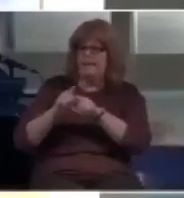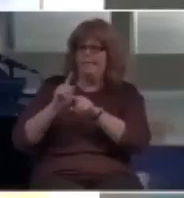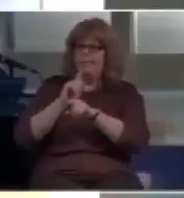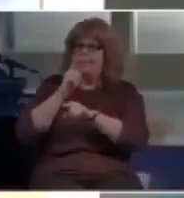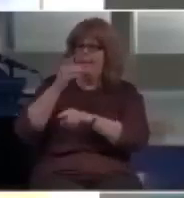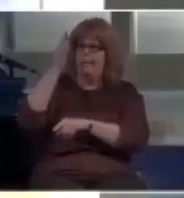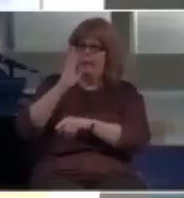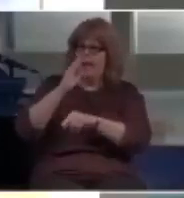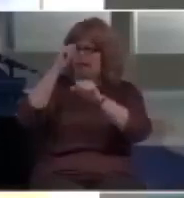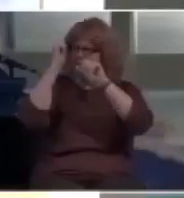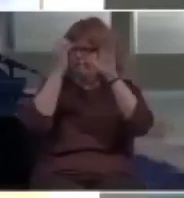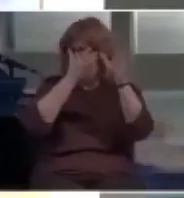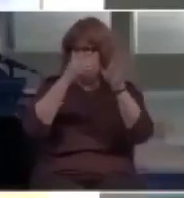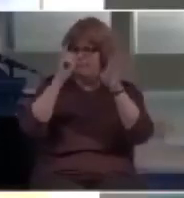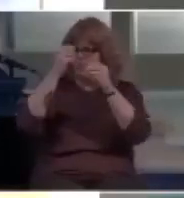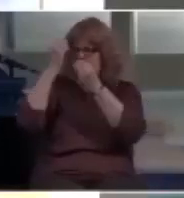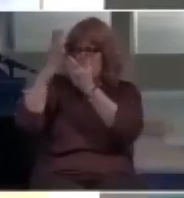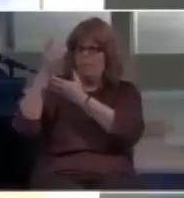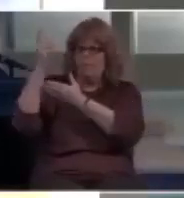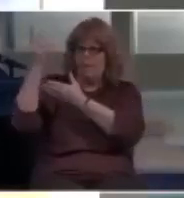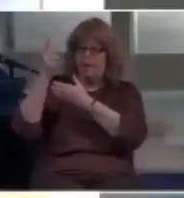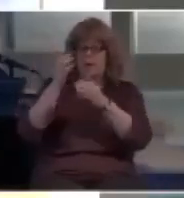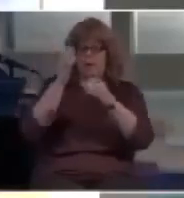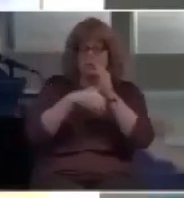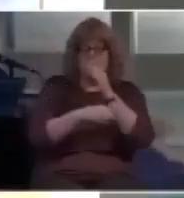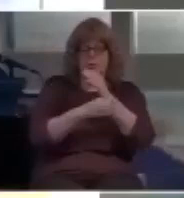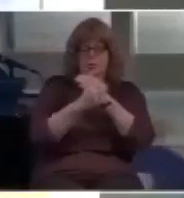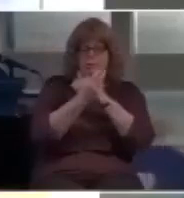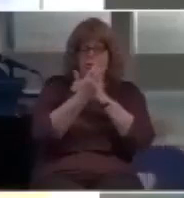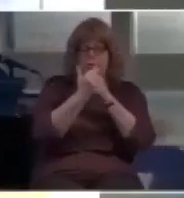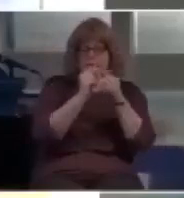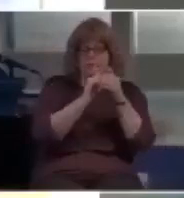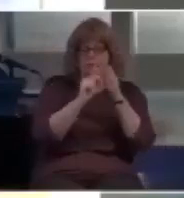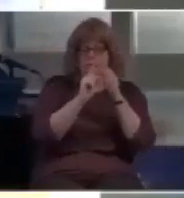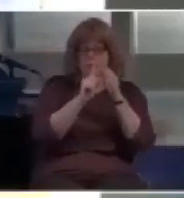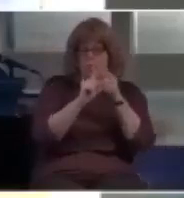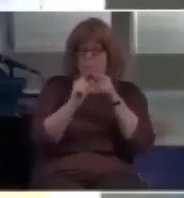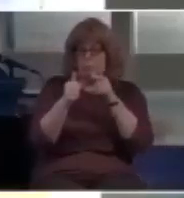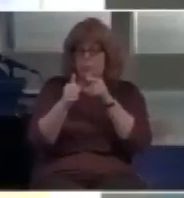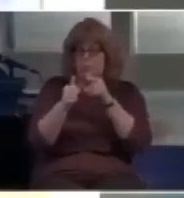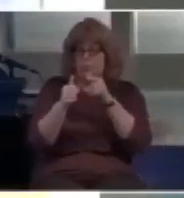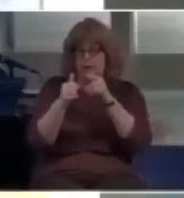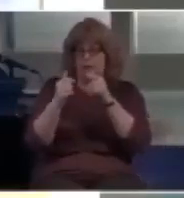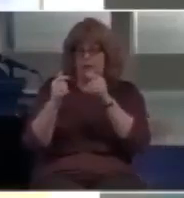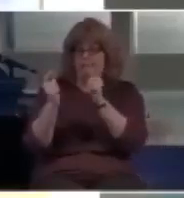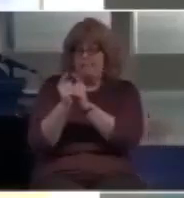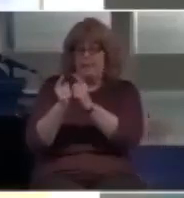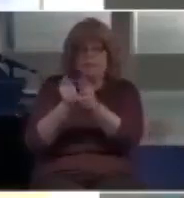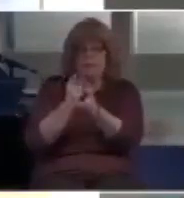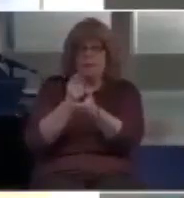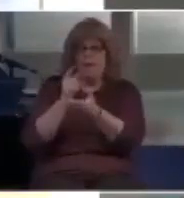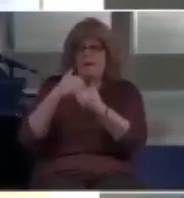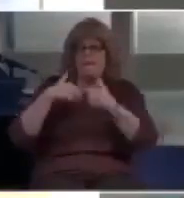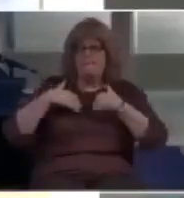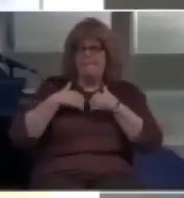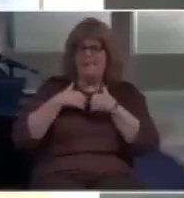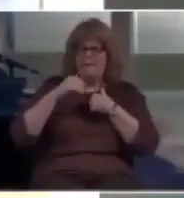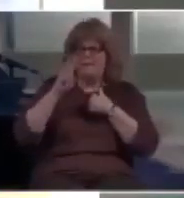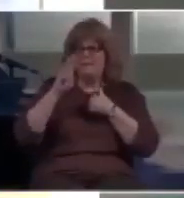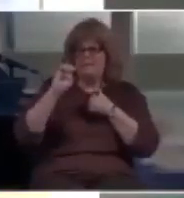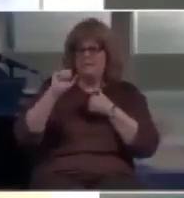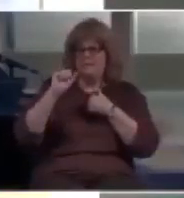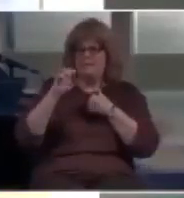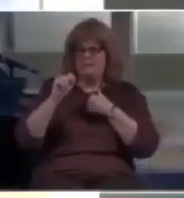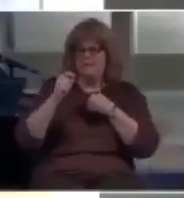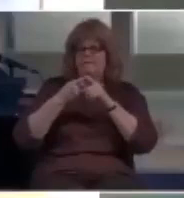in chapter 13, verses 1 through 10, we meet the beast from the sea. And as you'll see as we go